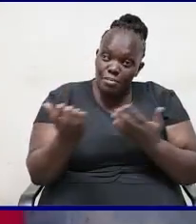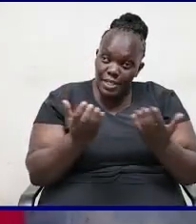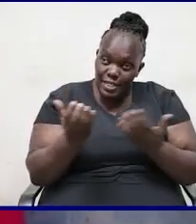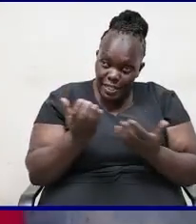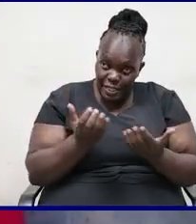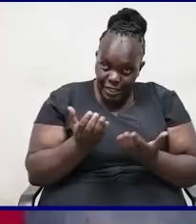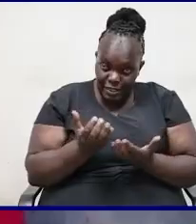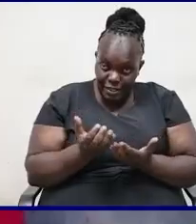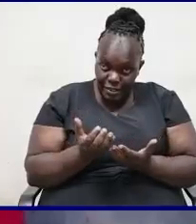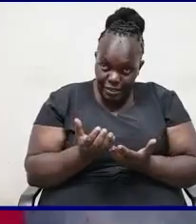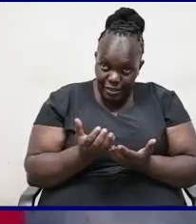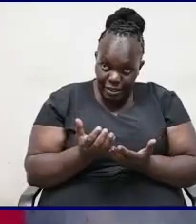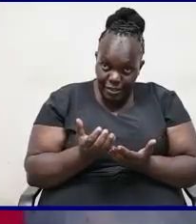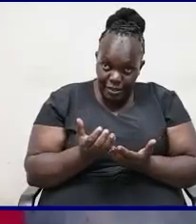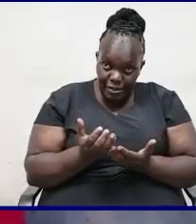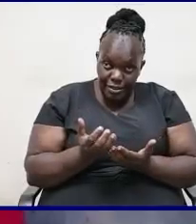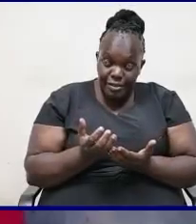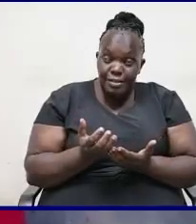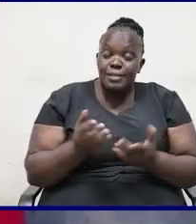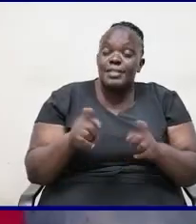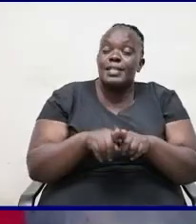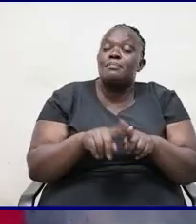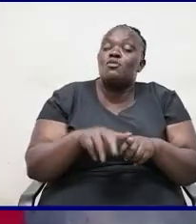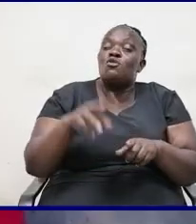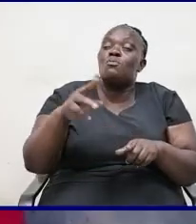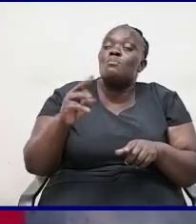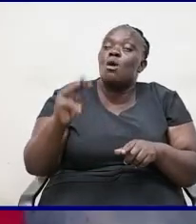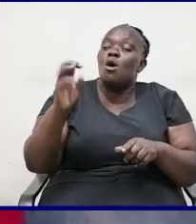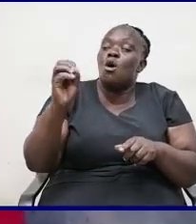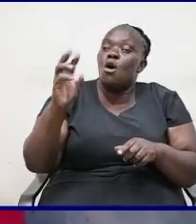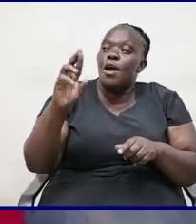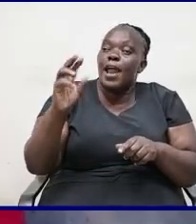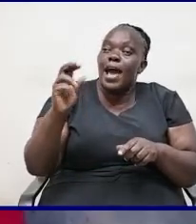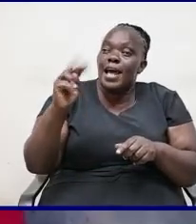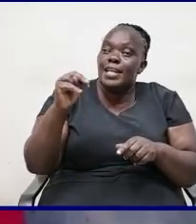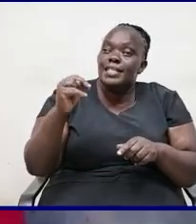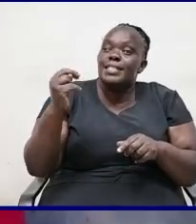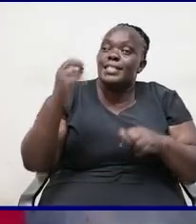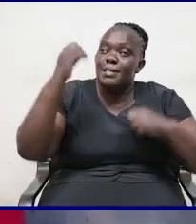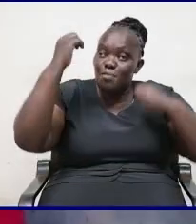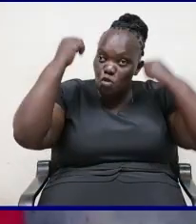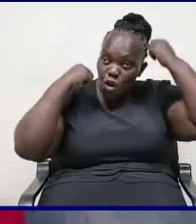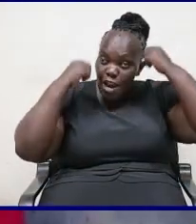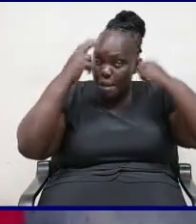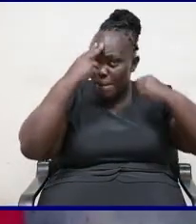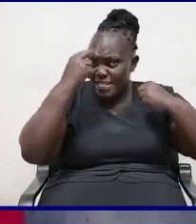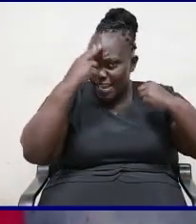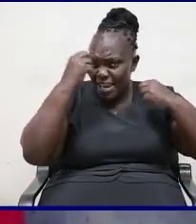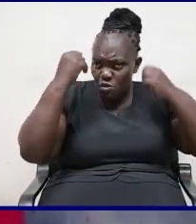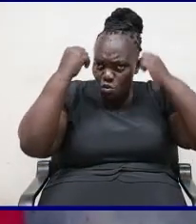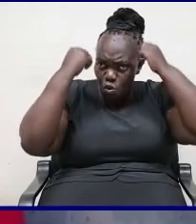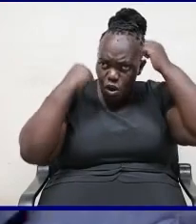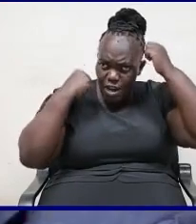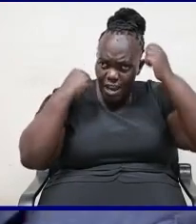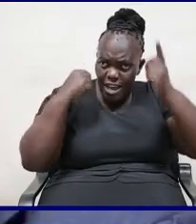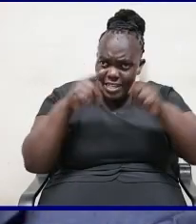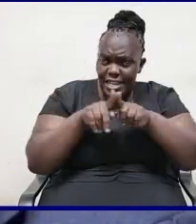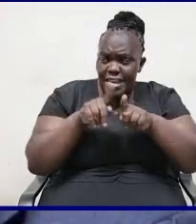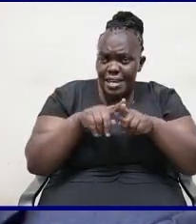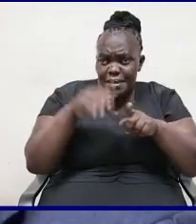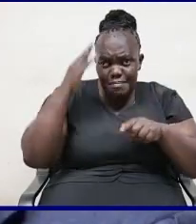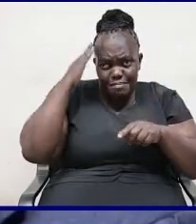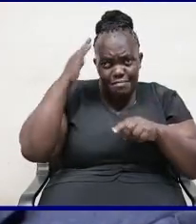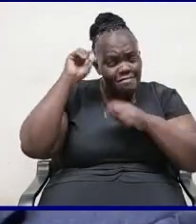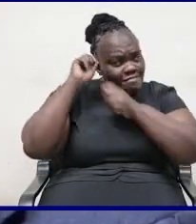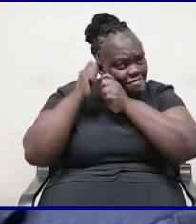businessmen. Maybe you can explain a little bit. What is this Moranism? Moranism is warriors. Have you seen those Maasai warriors with beaded